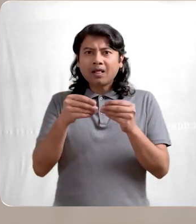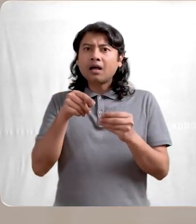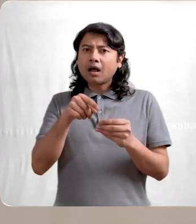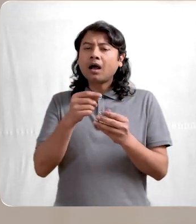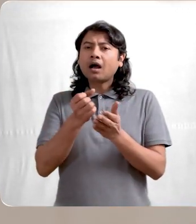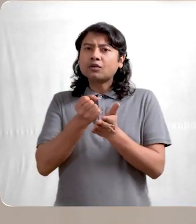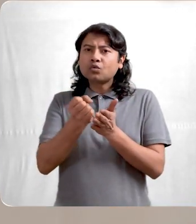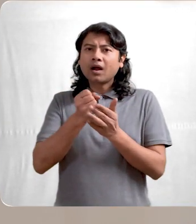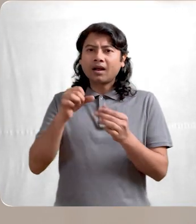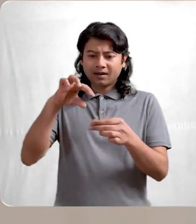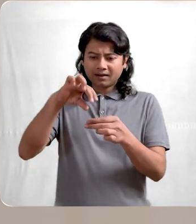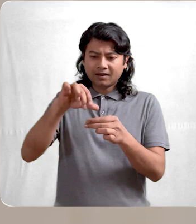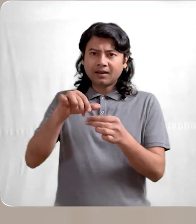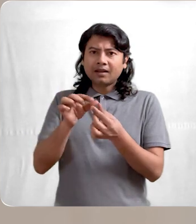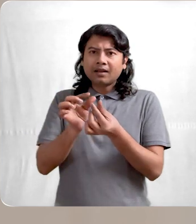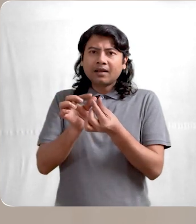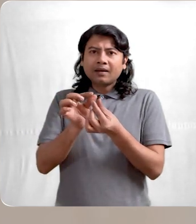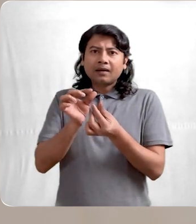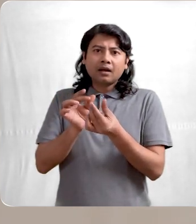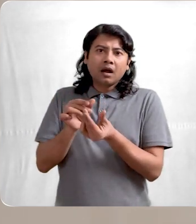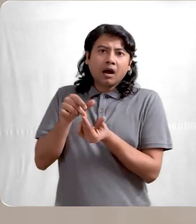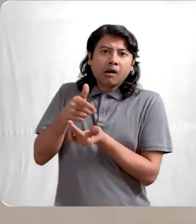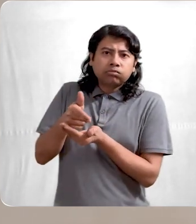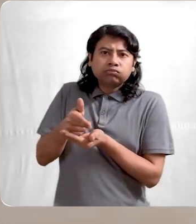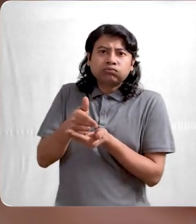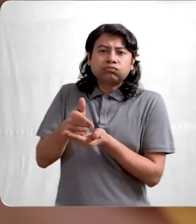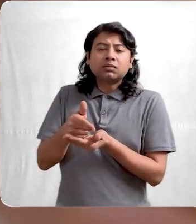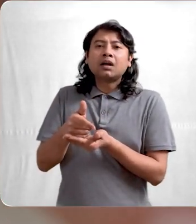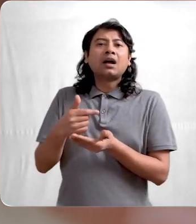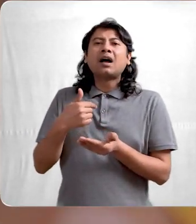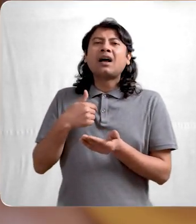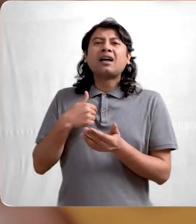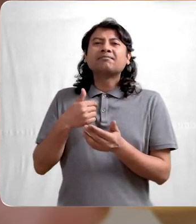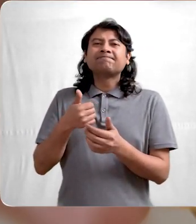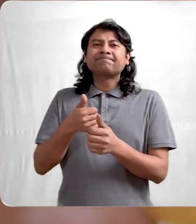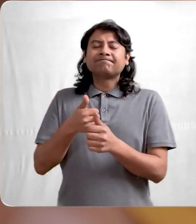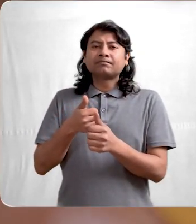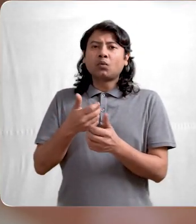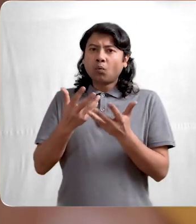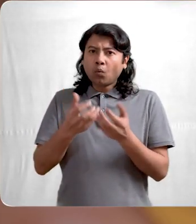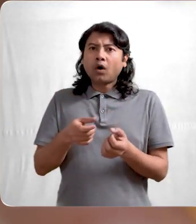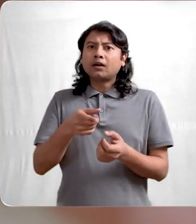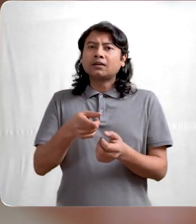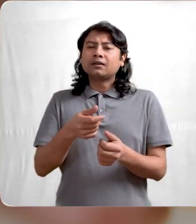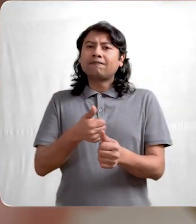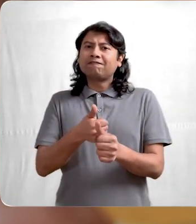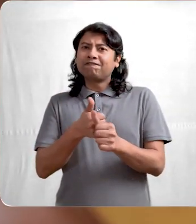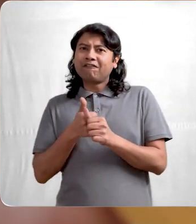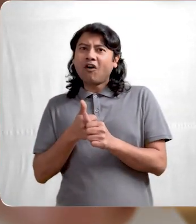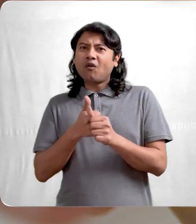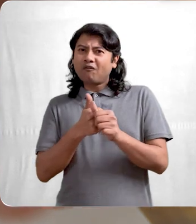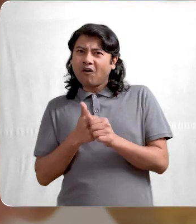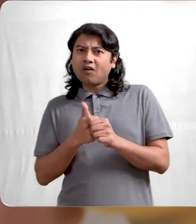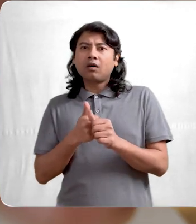after the workshop, okay, this consistency, maybe it will come through the nozzle. I tried it, and it worked. Because the material bring its own